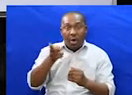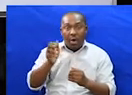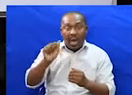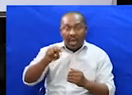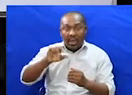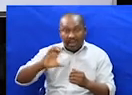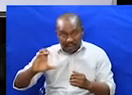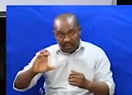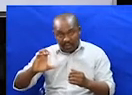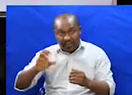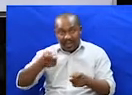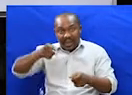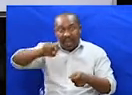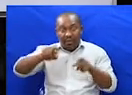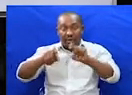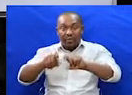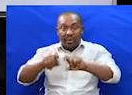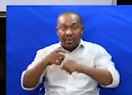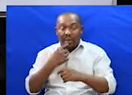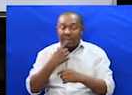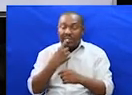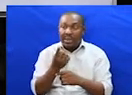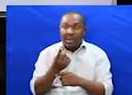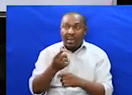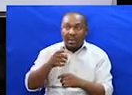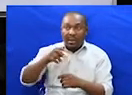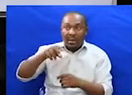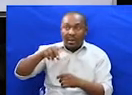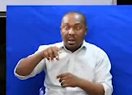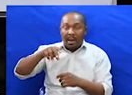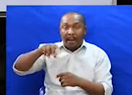polymers. We call them polymers.